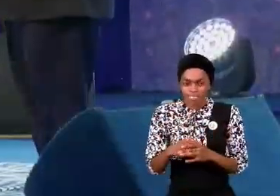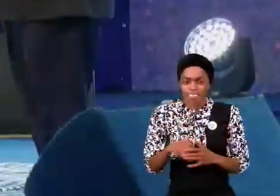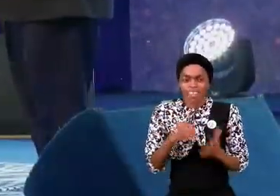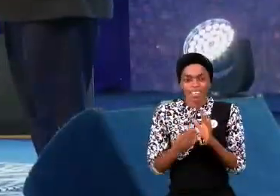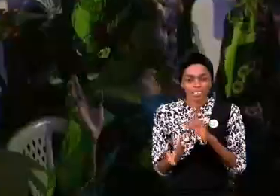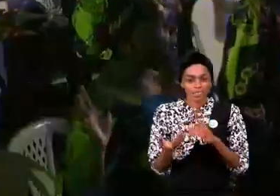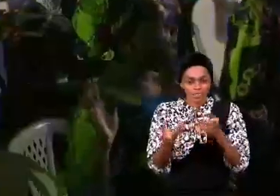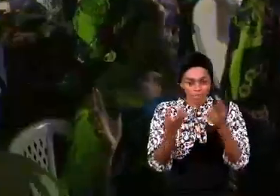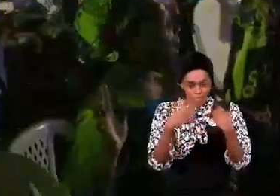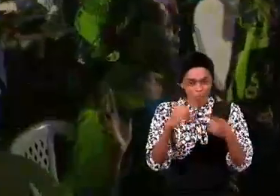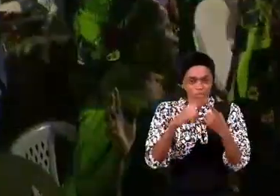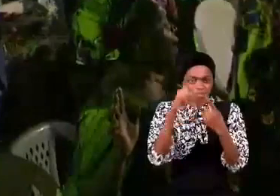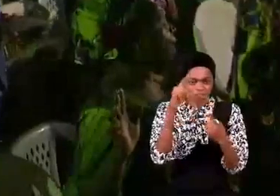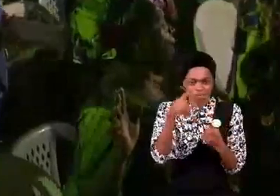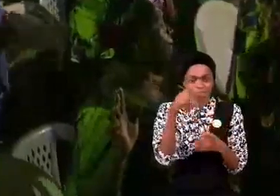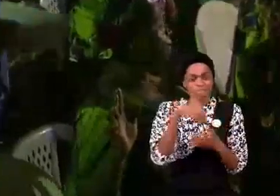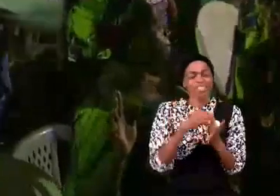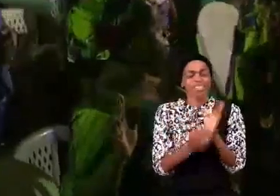name.